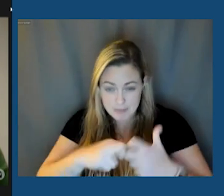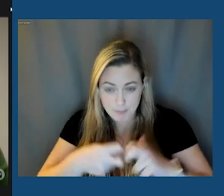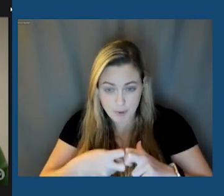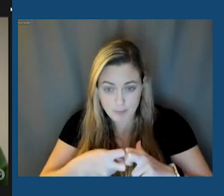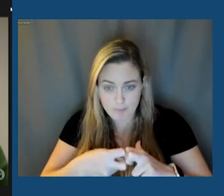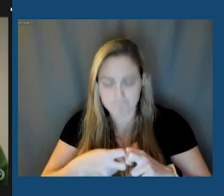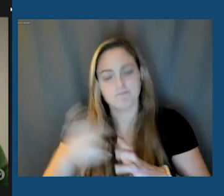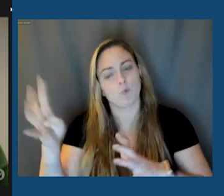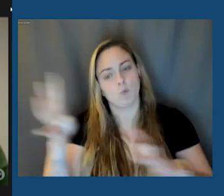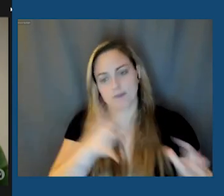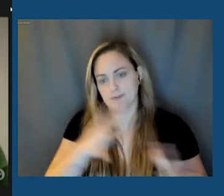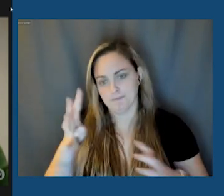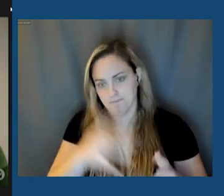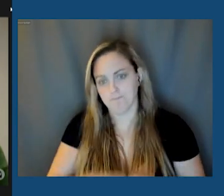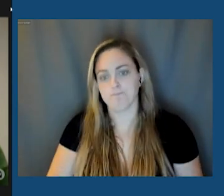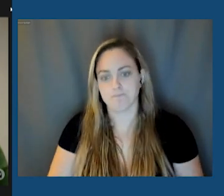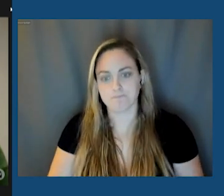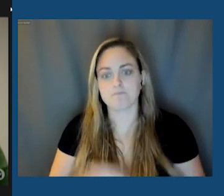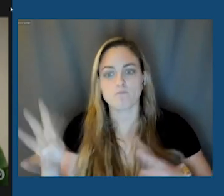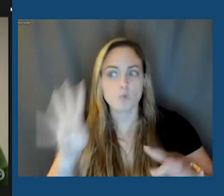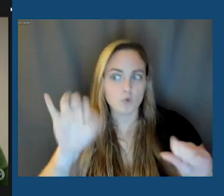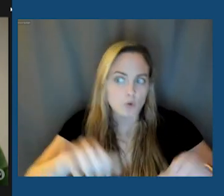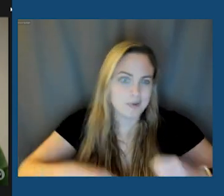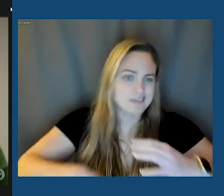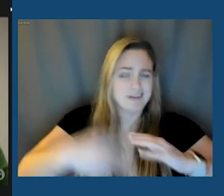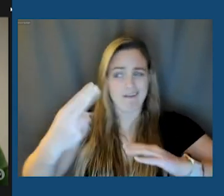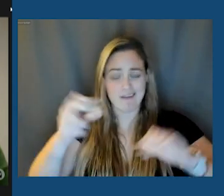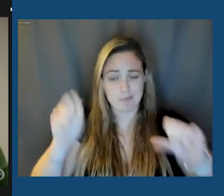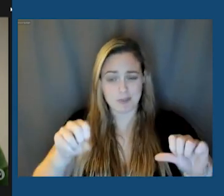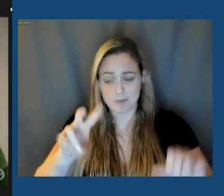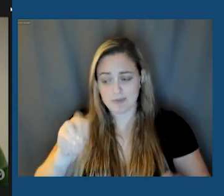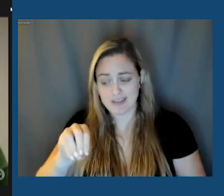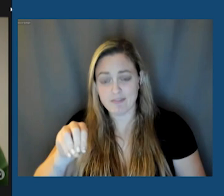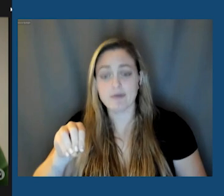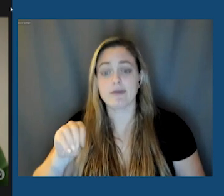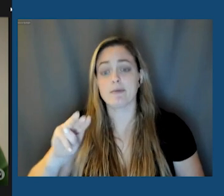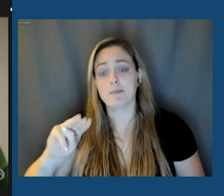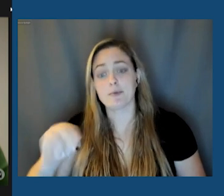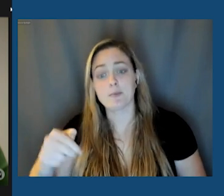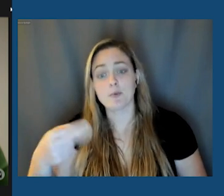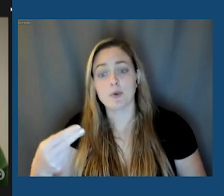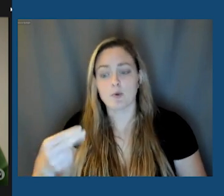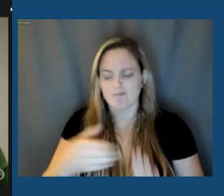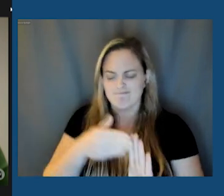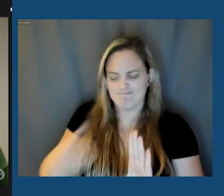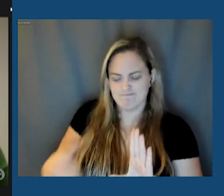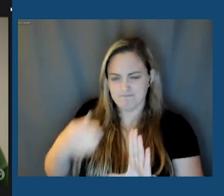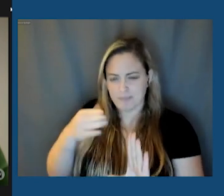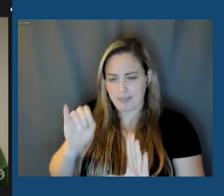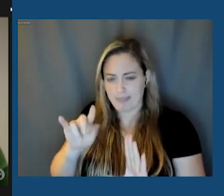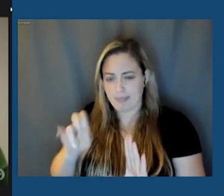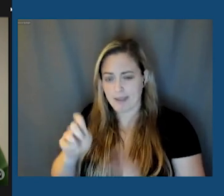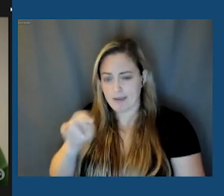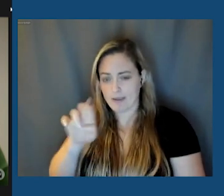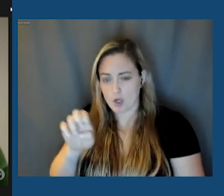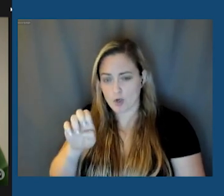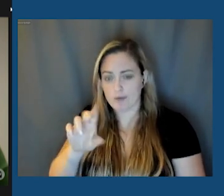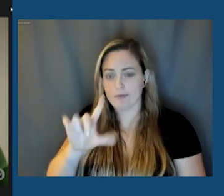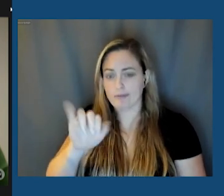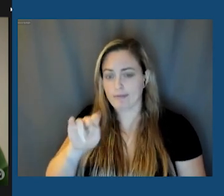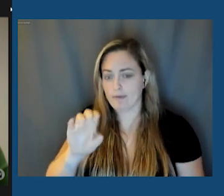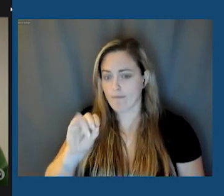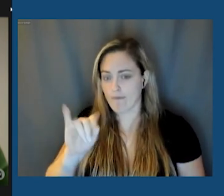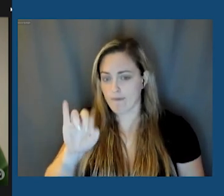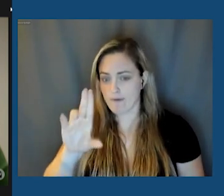winds. Wind gusts could be as high as 70 miles an hour, especially off of Lake Erie and Lake Ontario. That's nearly